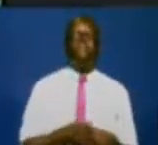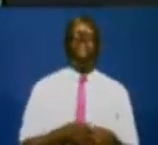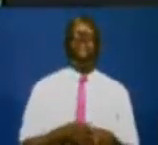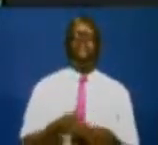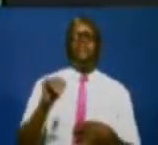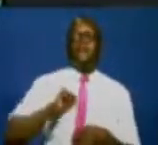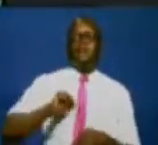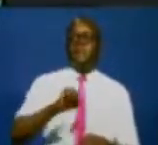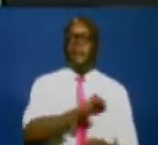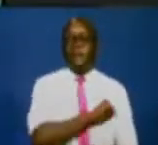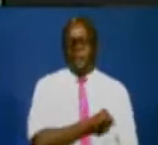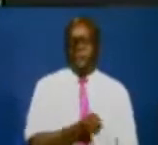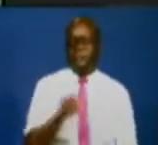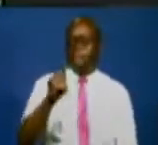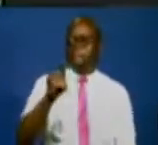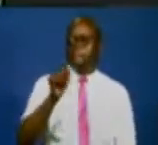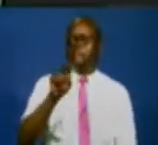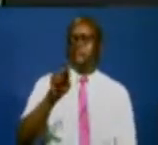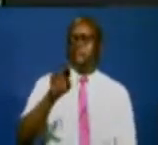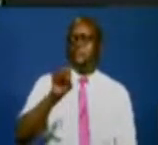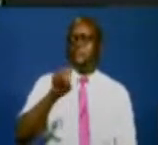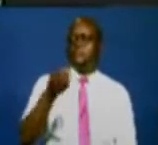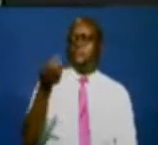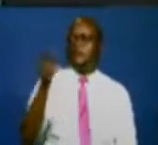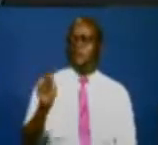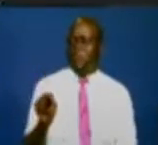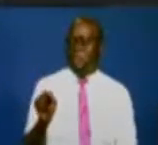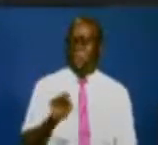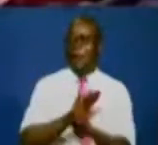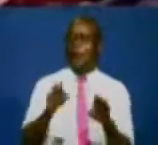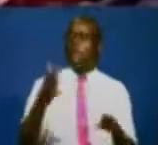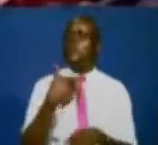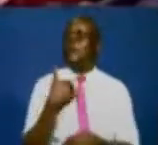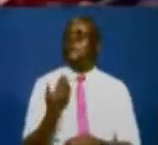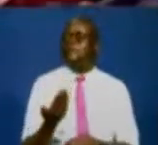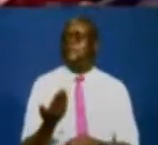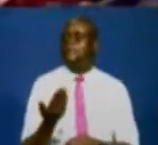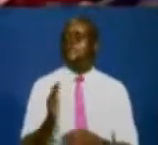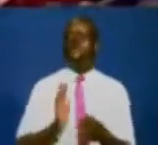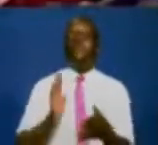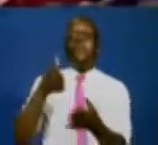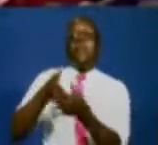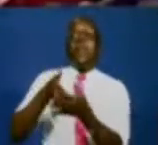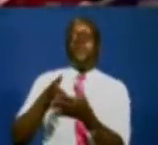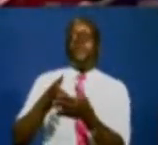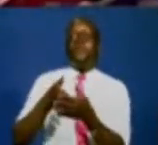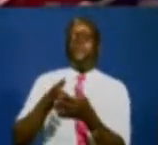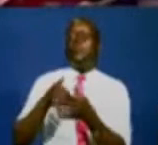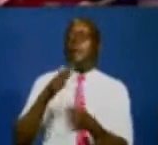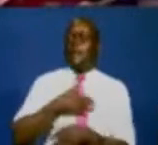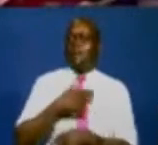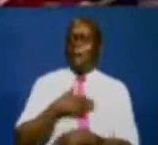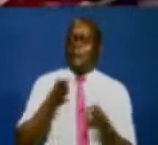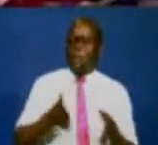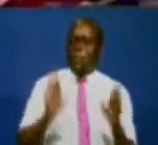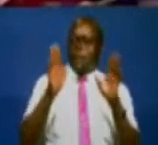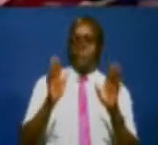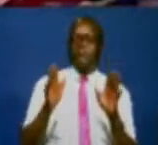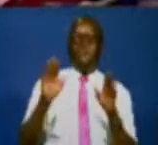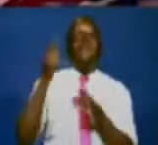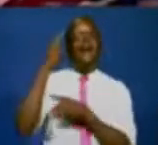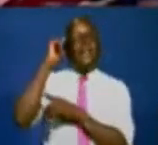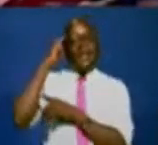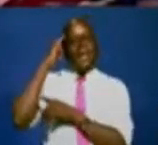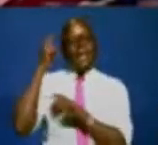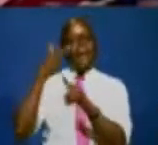Senator Mungatana, proceed. Mr. Speaker, I don't wish to be distracted in my train of thinking,